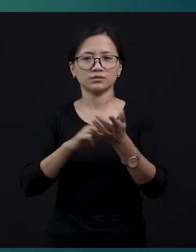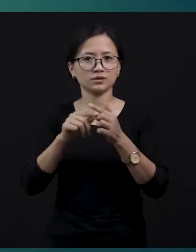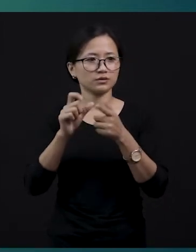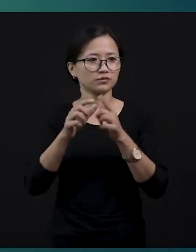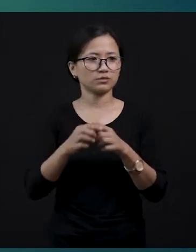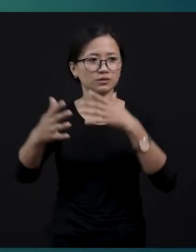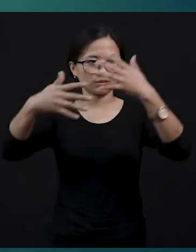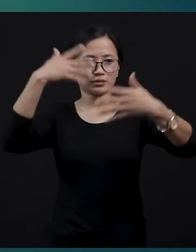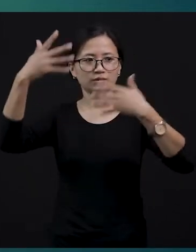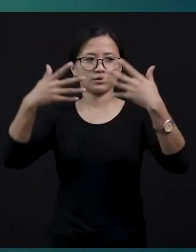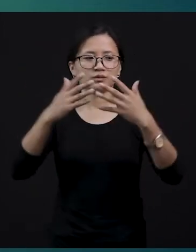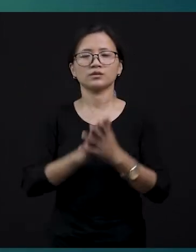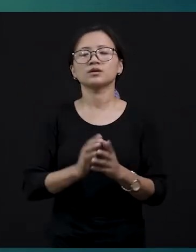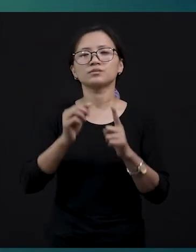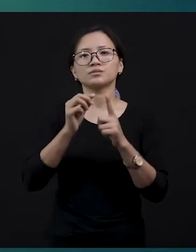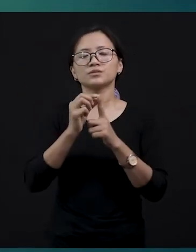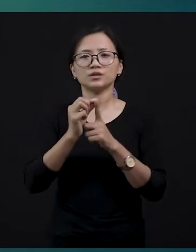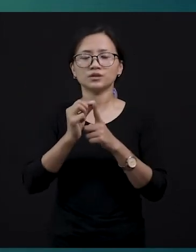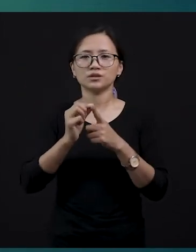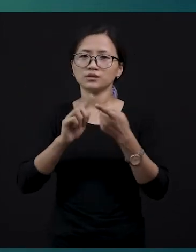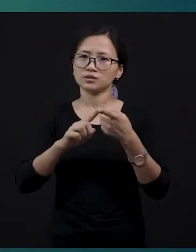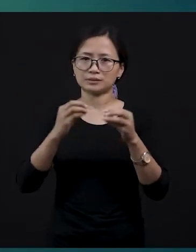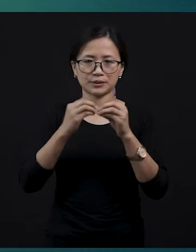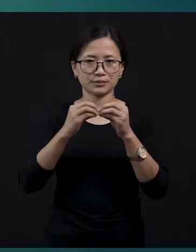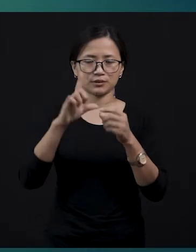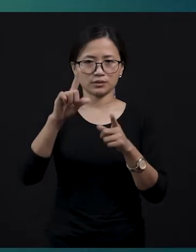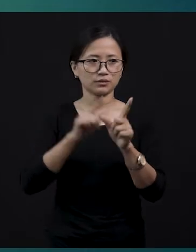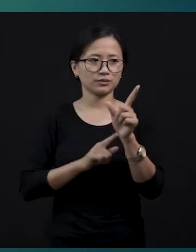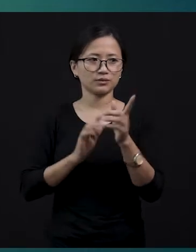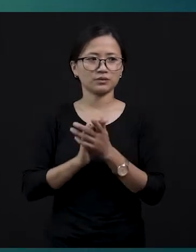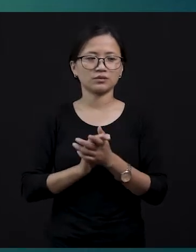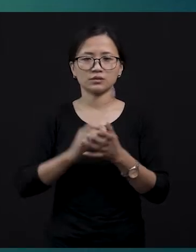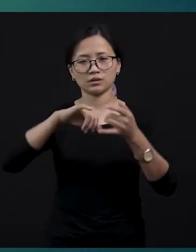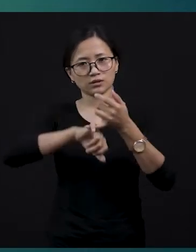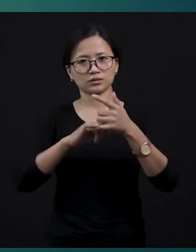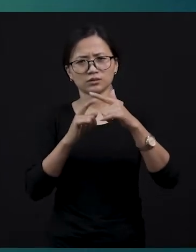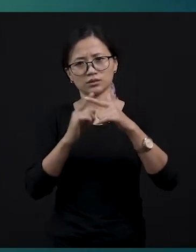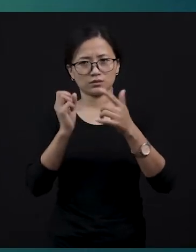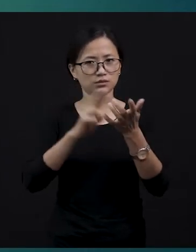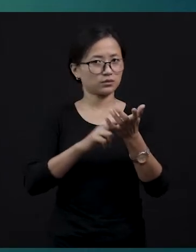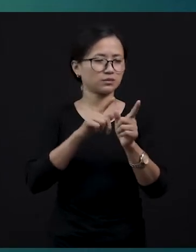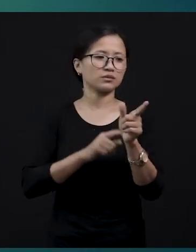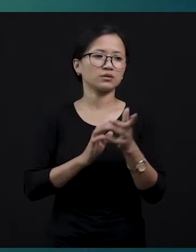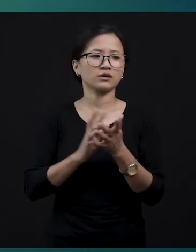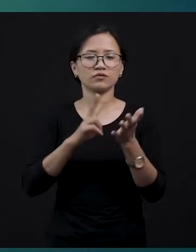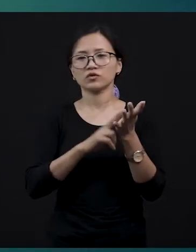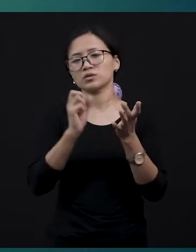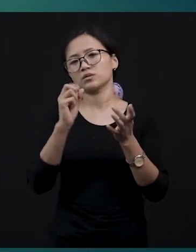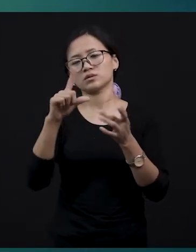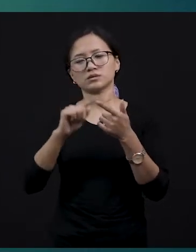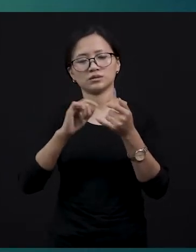the wind. Next, pebbly, stony. Pebbly just means stony, okay? Voles,